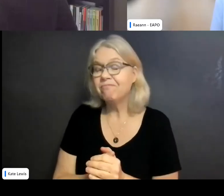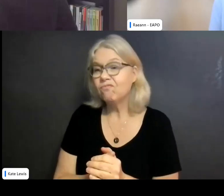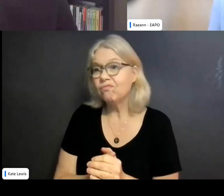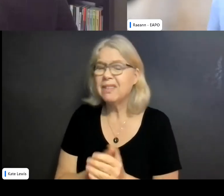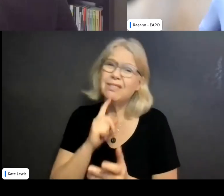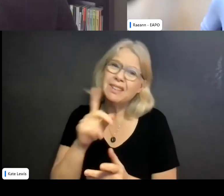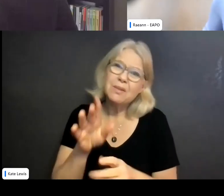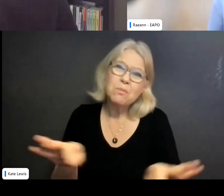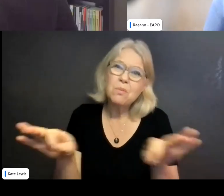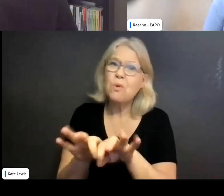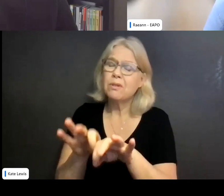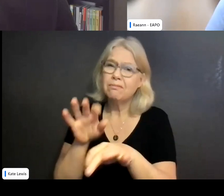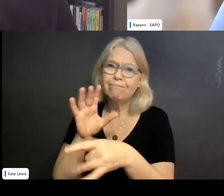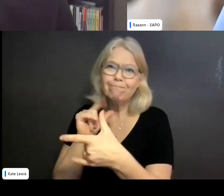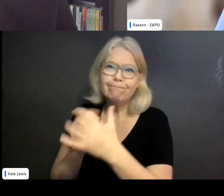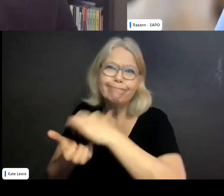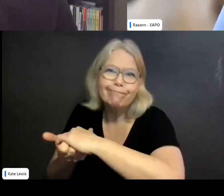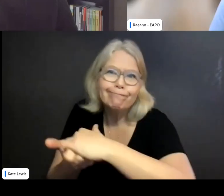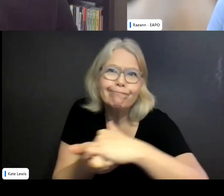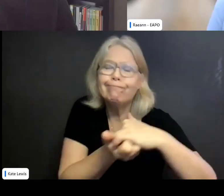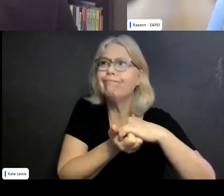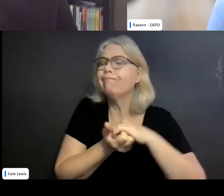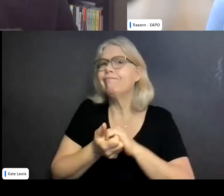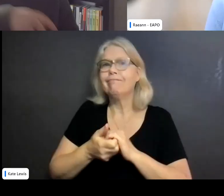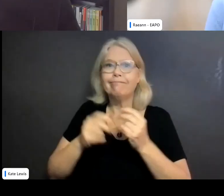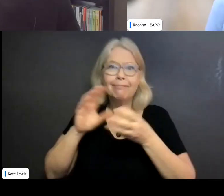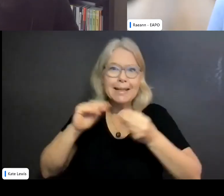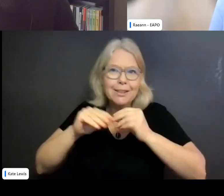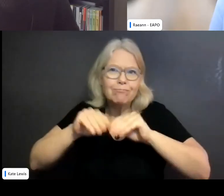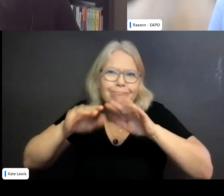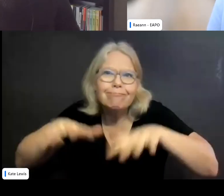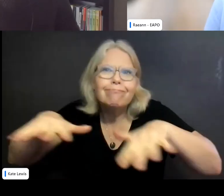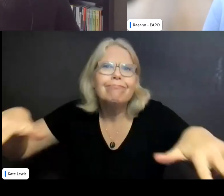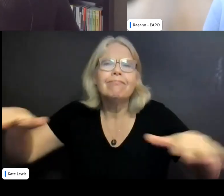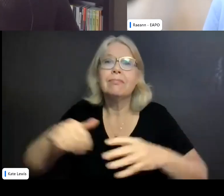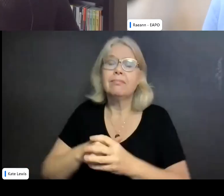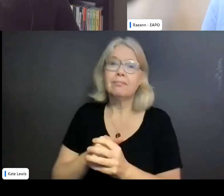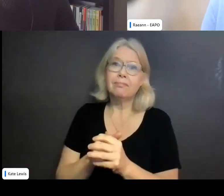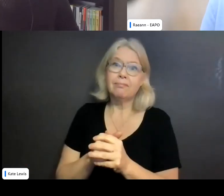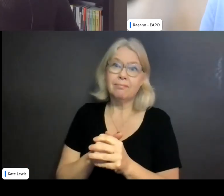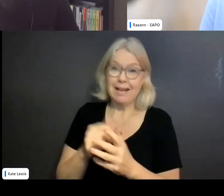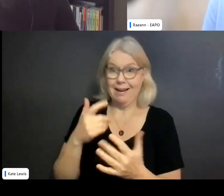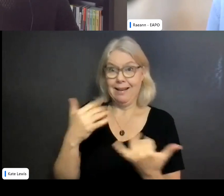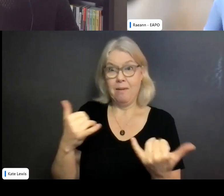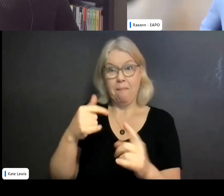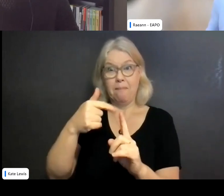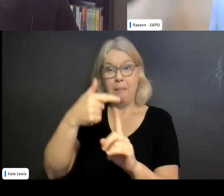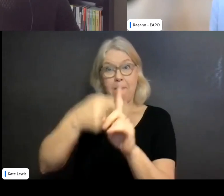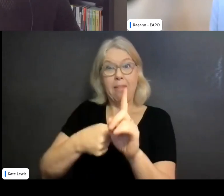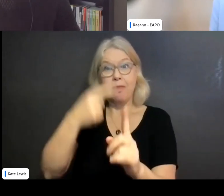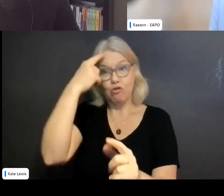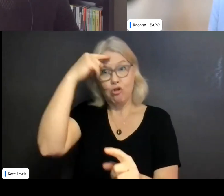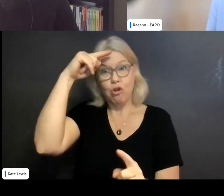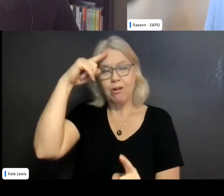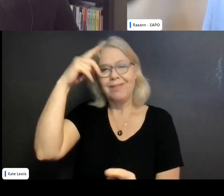do collaborate and send out these messages, especially through Alzheimer's Awareness Month. And I know my